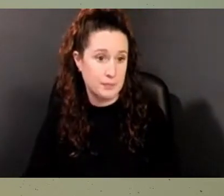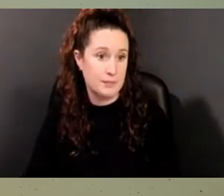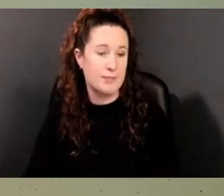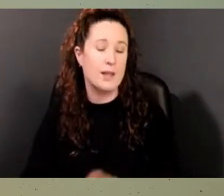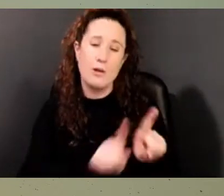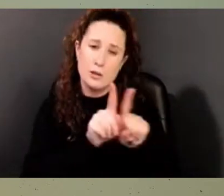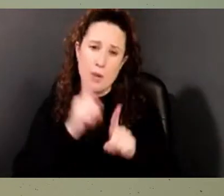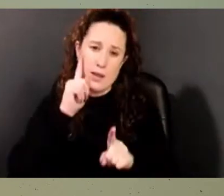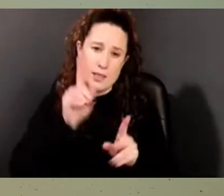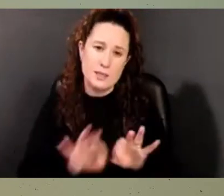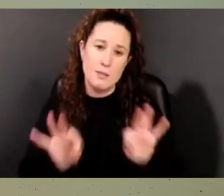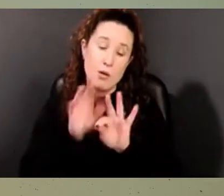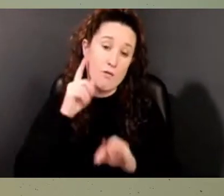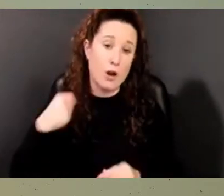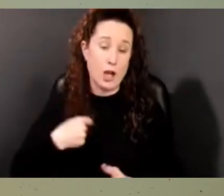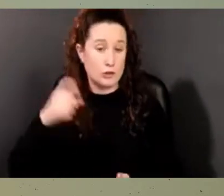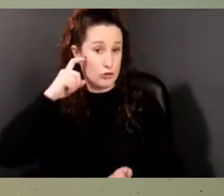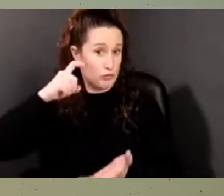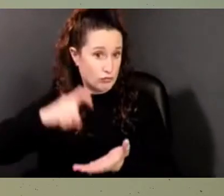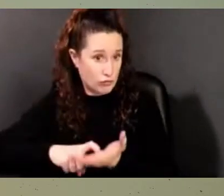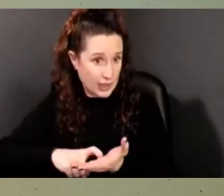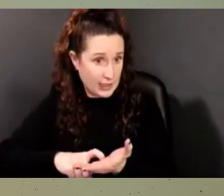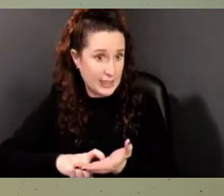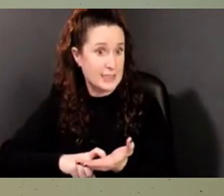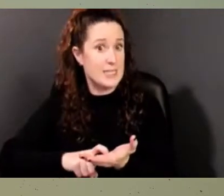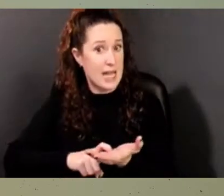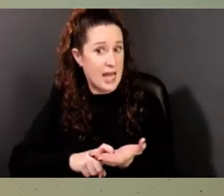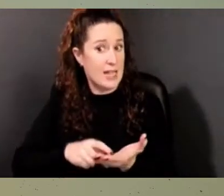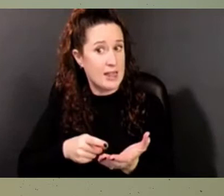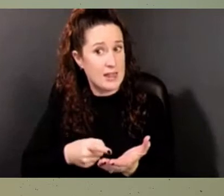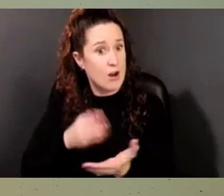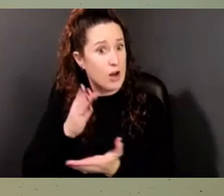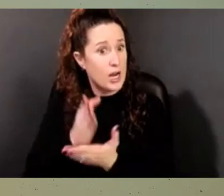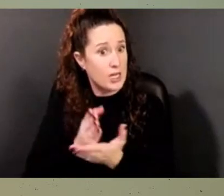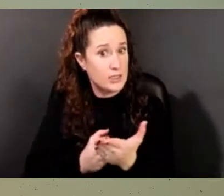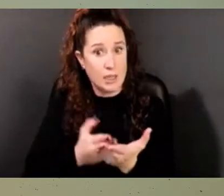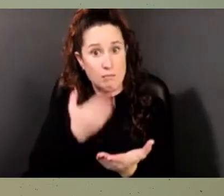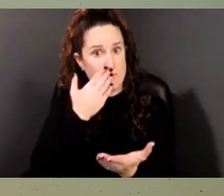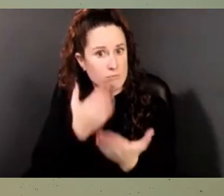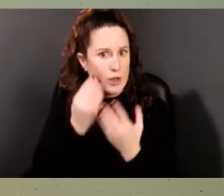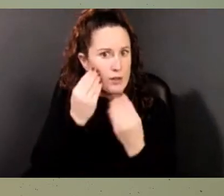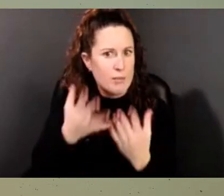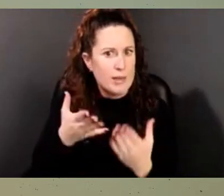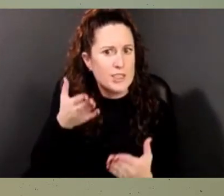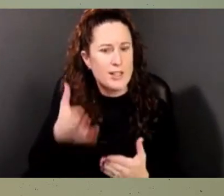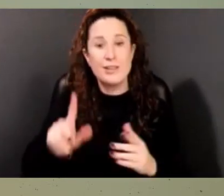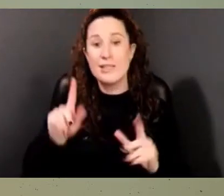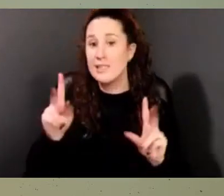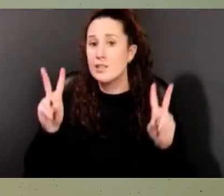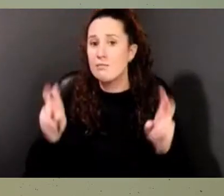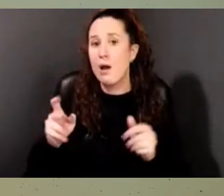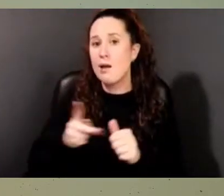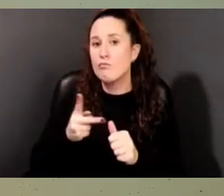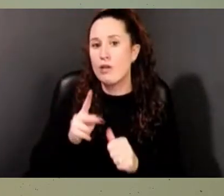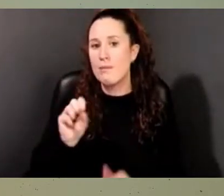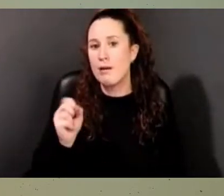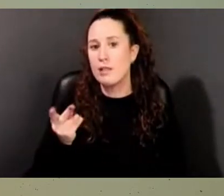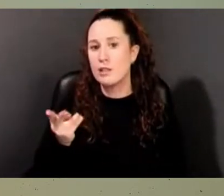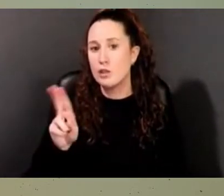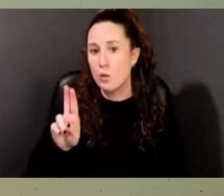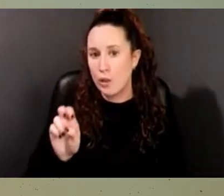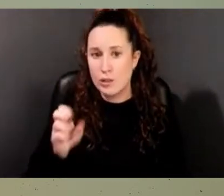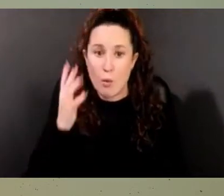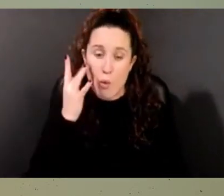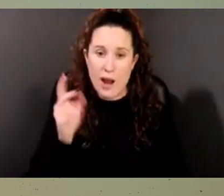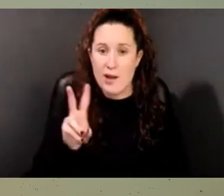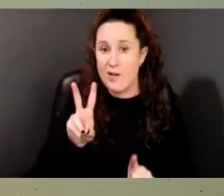to recognize that there is some bias in this primary source, where Violet is describing these things to Sally